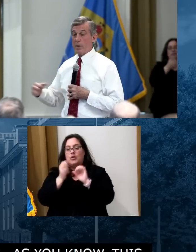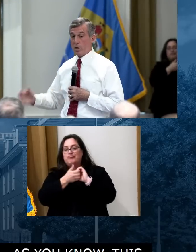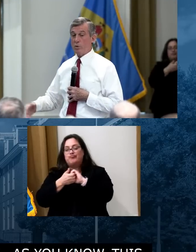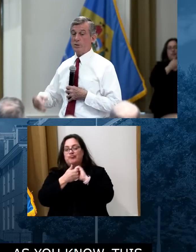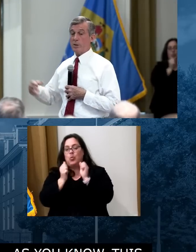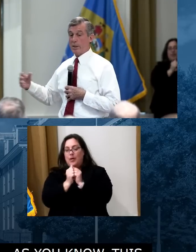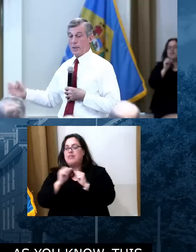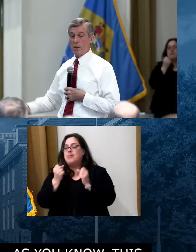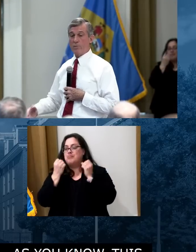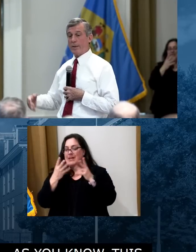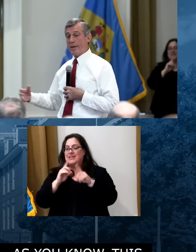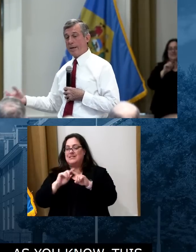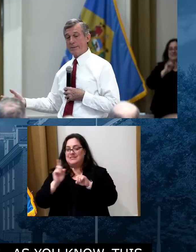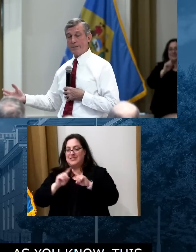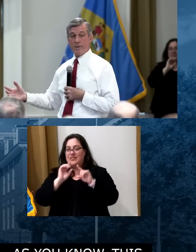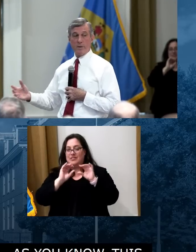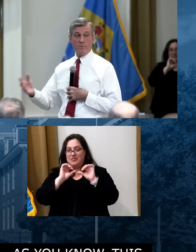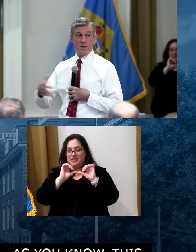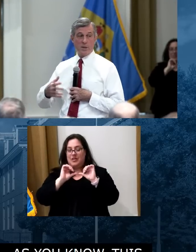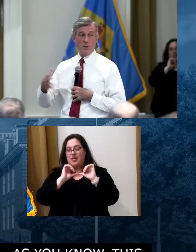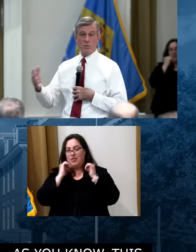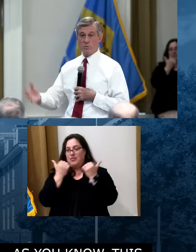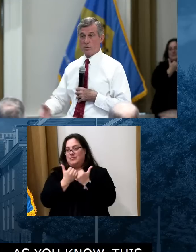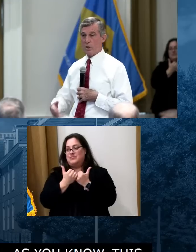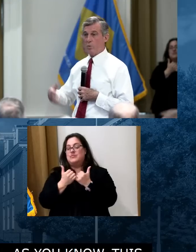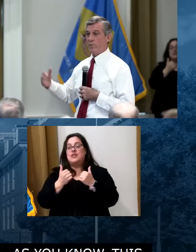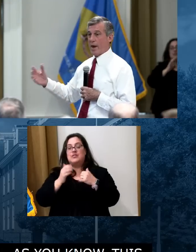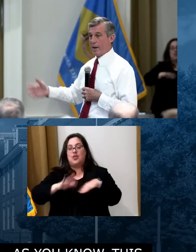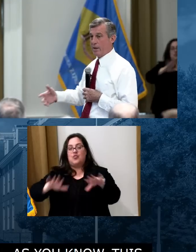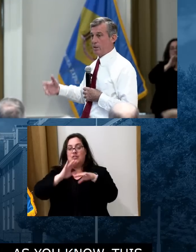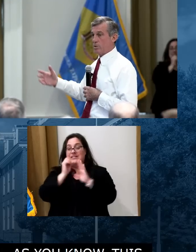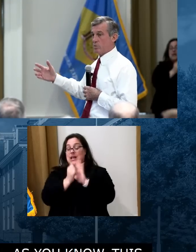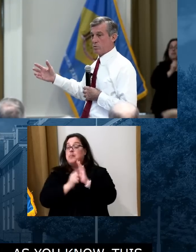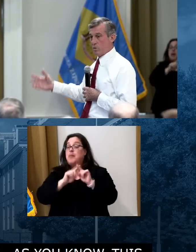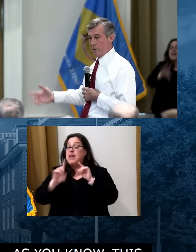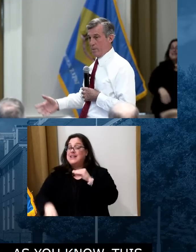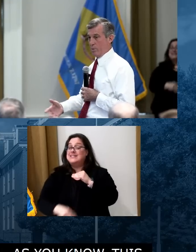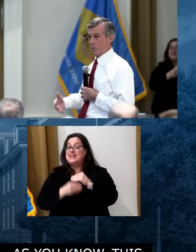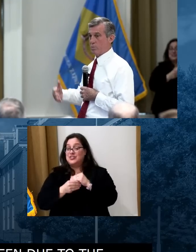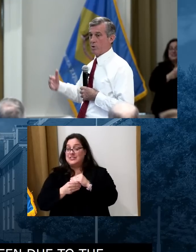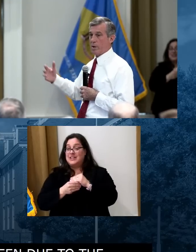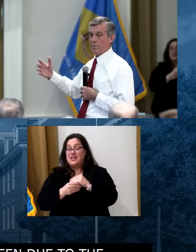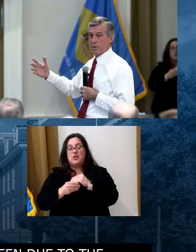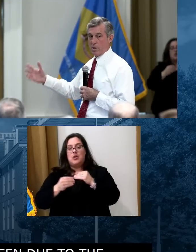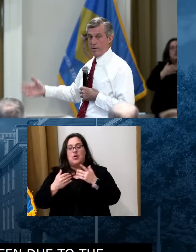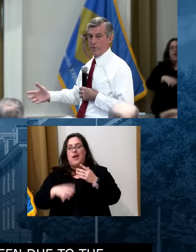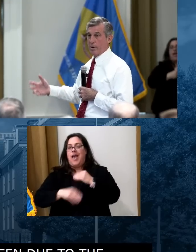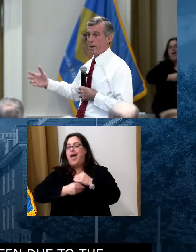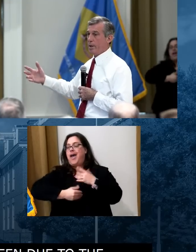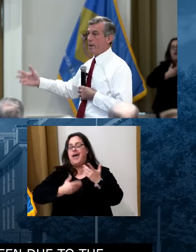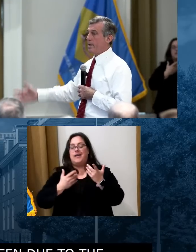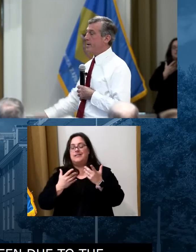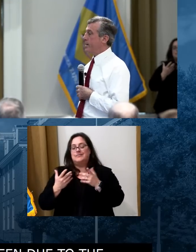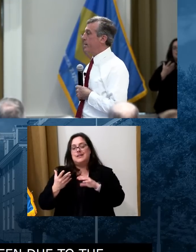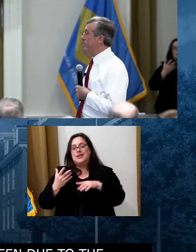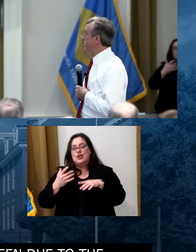But increasingly over the last, 10 years or so, we've added additional strong neighborhoods programs and